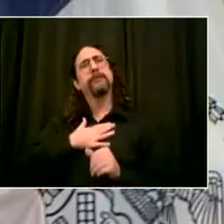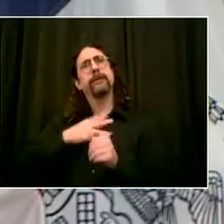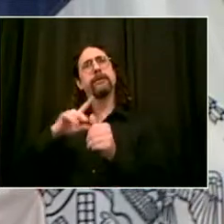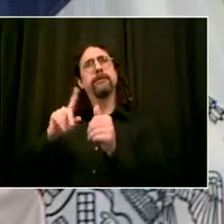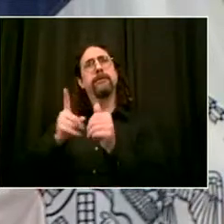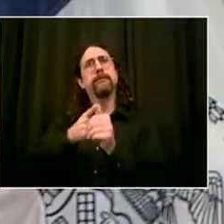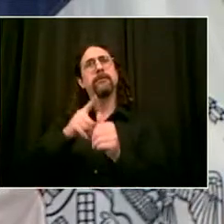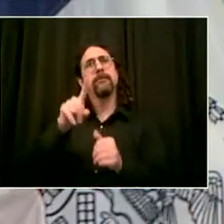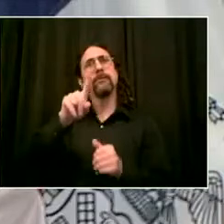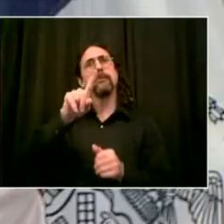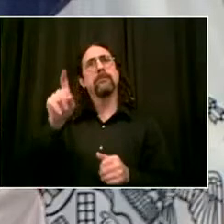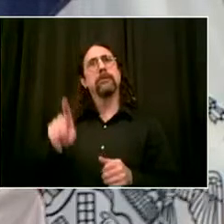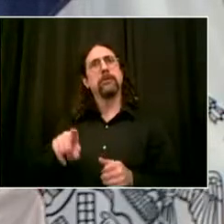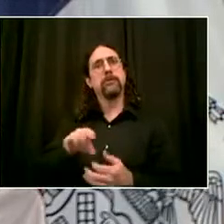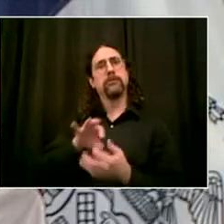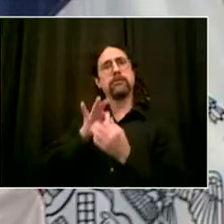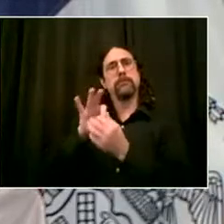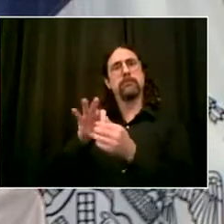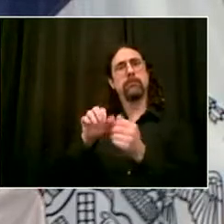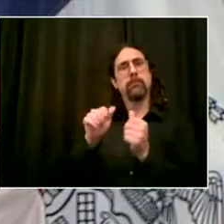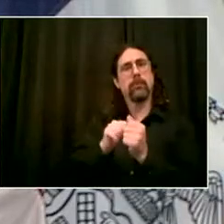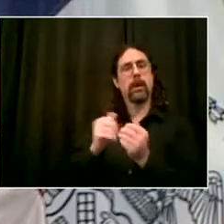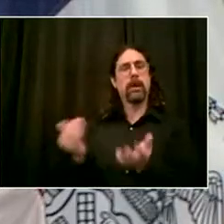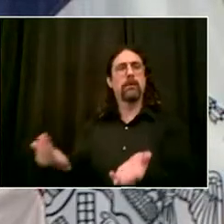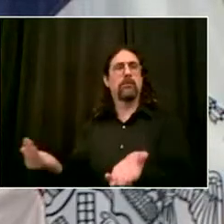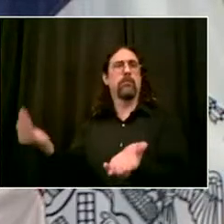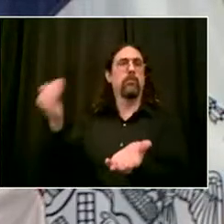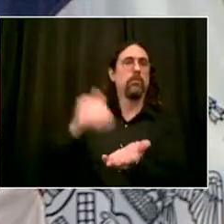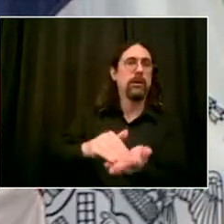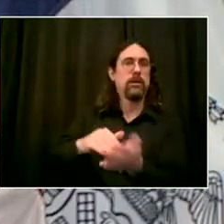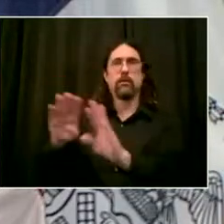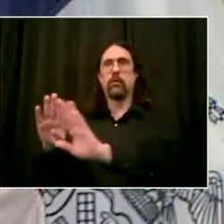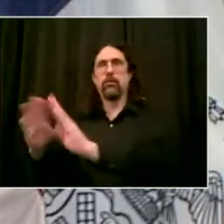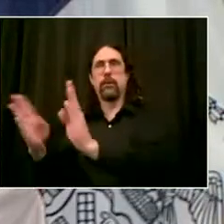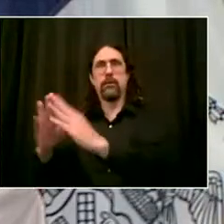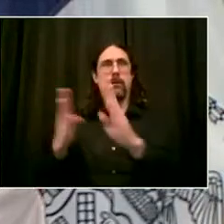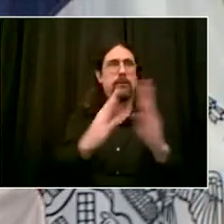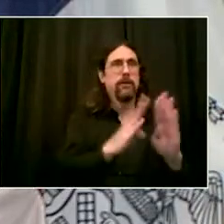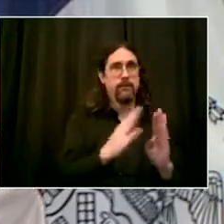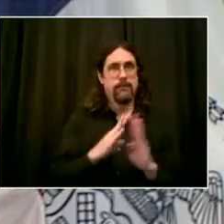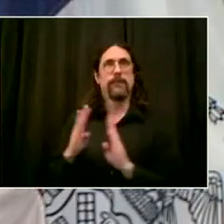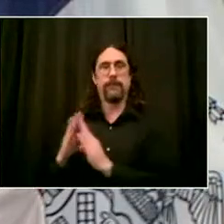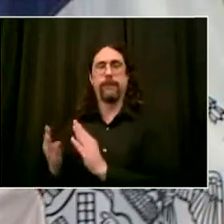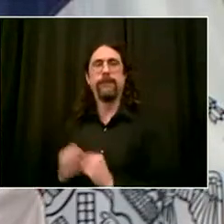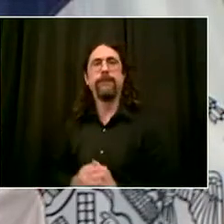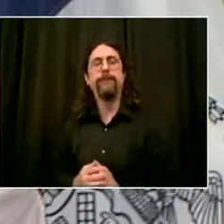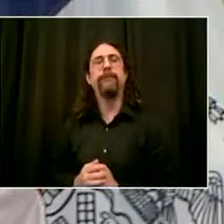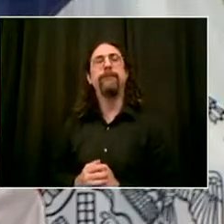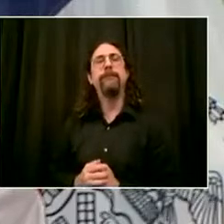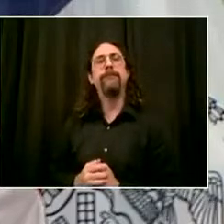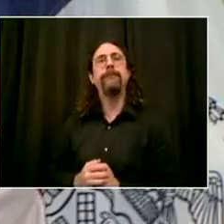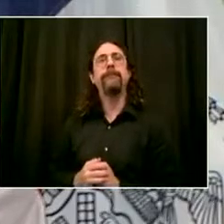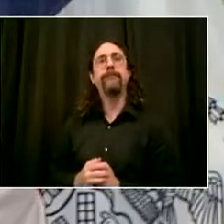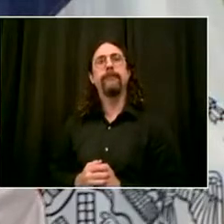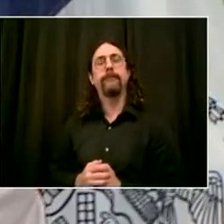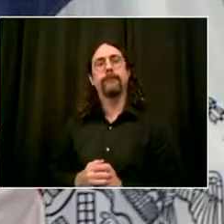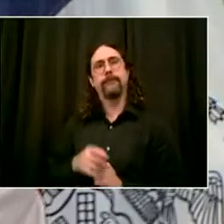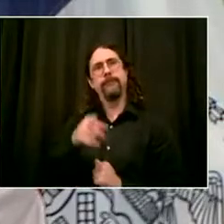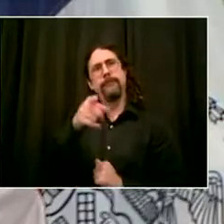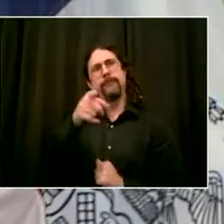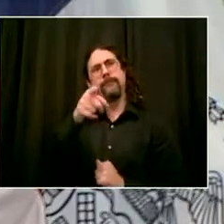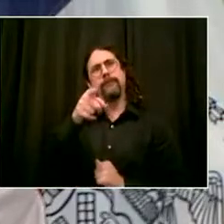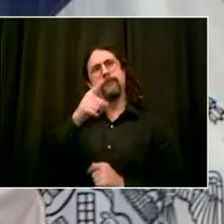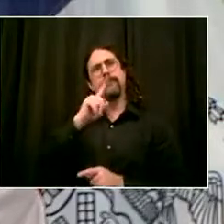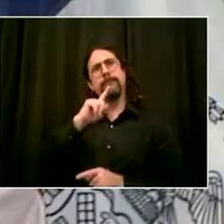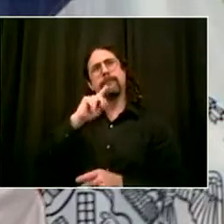confusion um but you mentioned that the city uh would be able to take additional measures to reopen schools if the